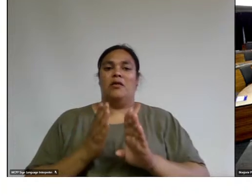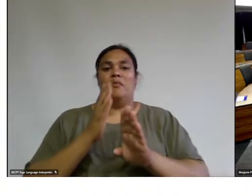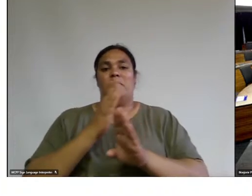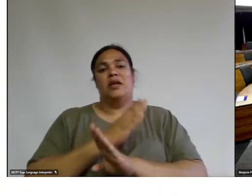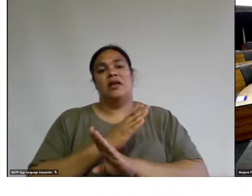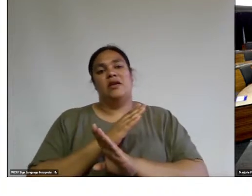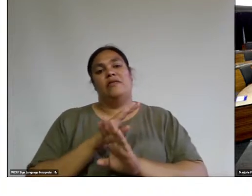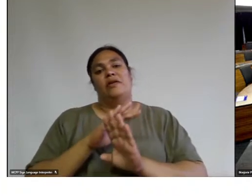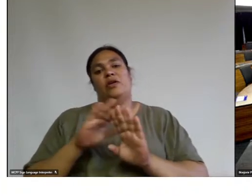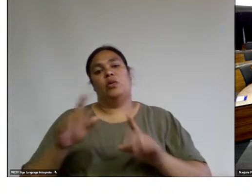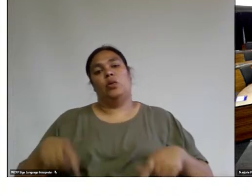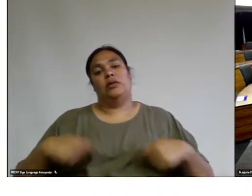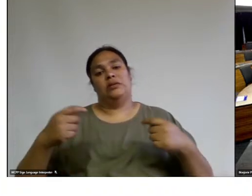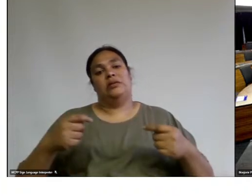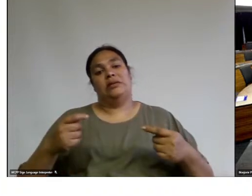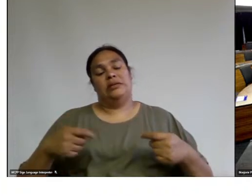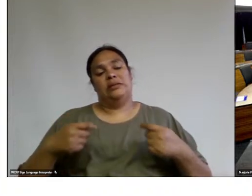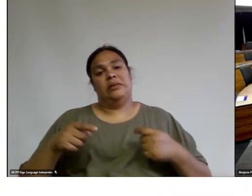irregular expenditure,